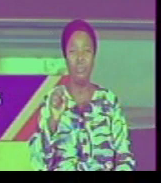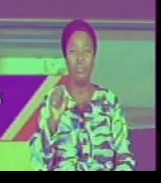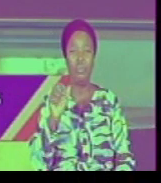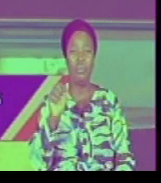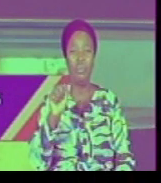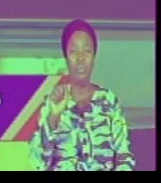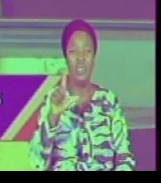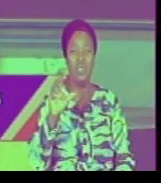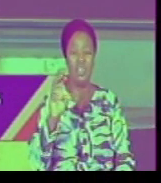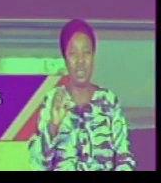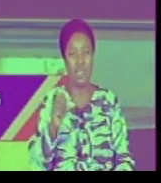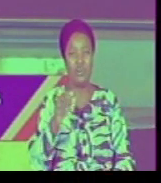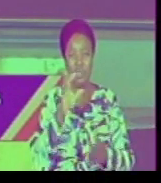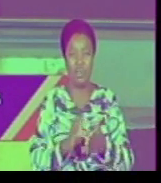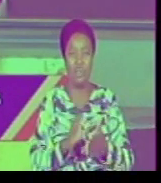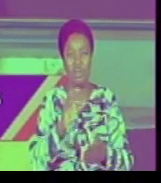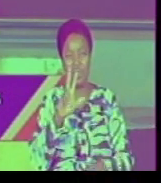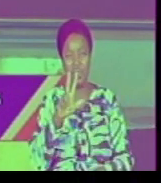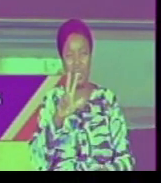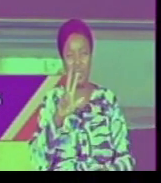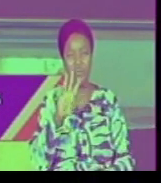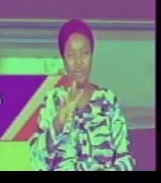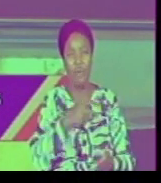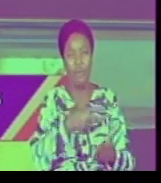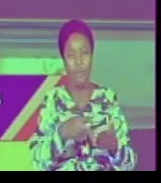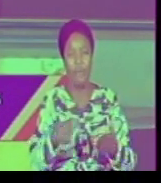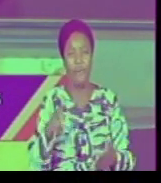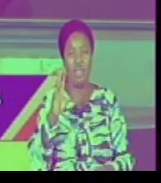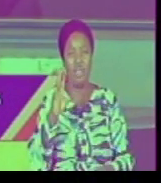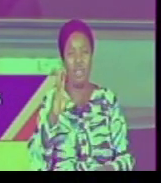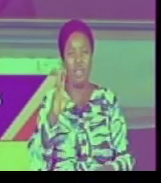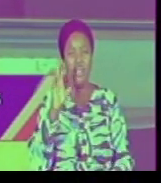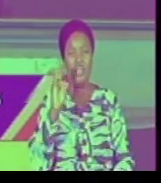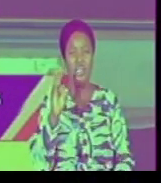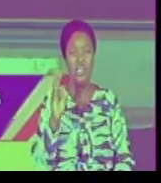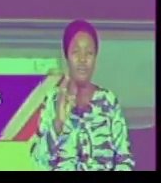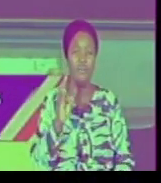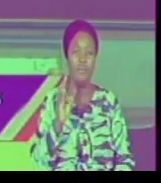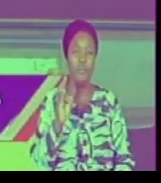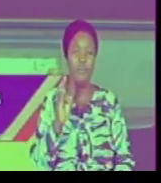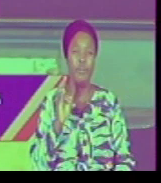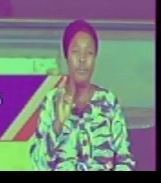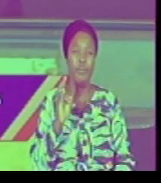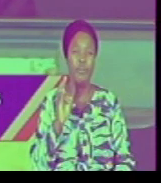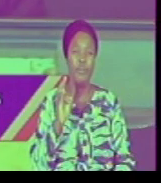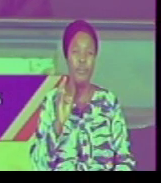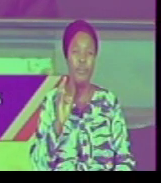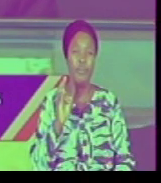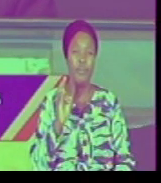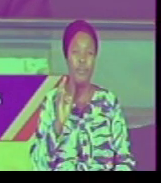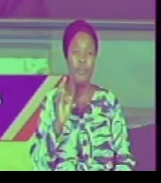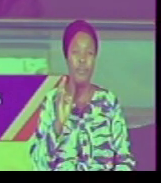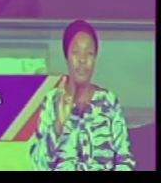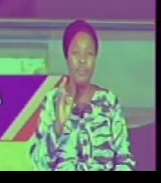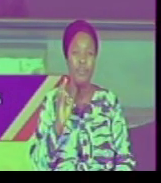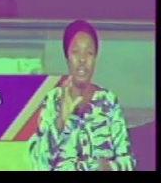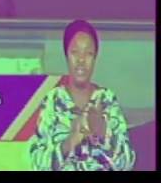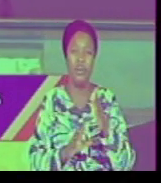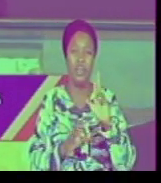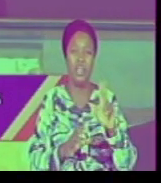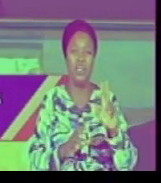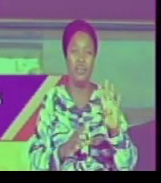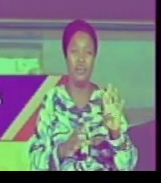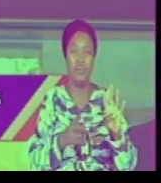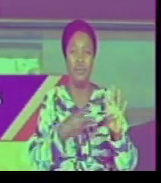reading from verse 7. Psalm 34. We're reading in from verse 7. In